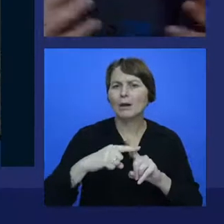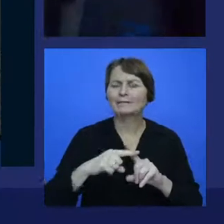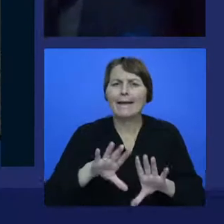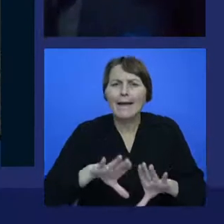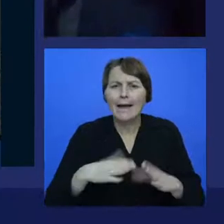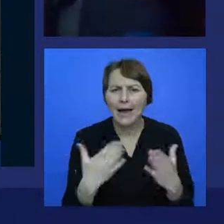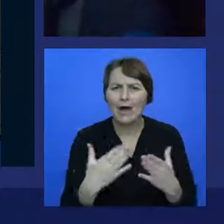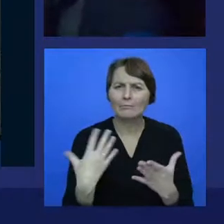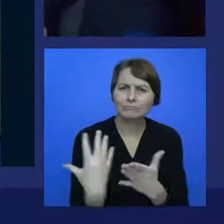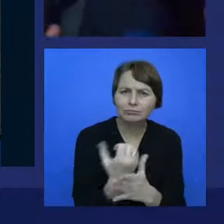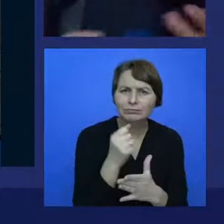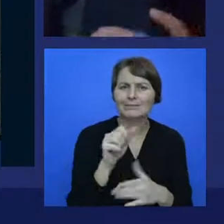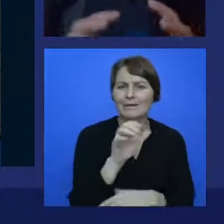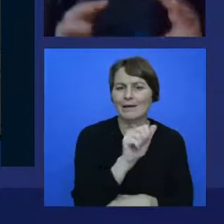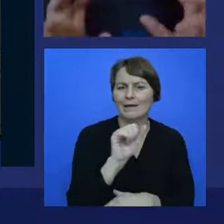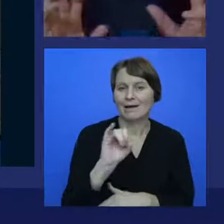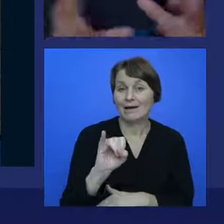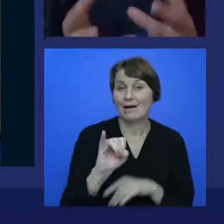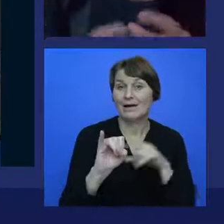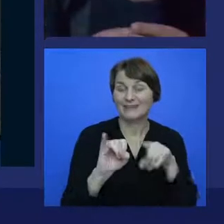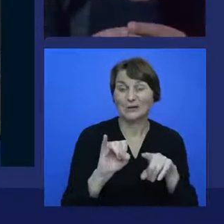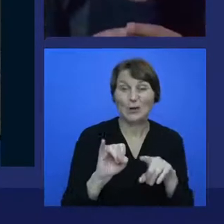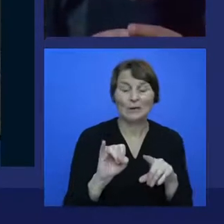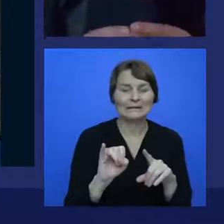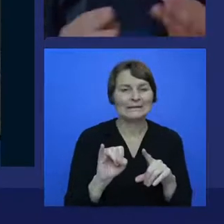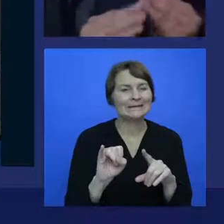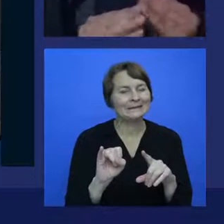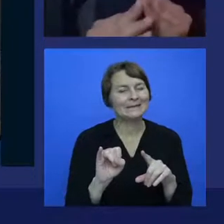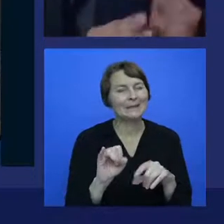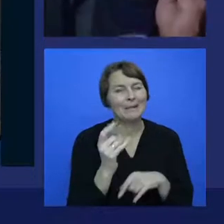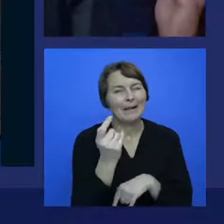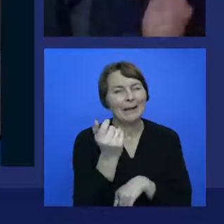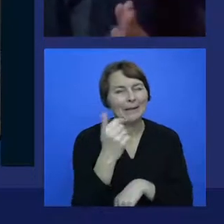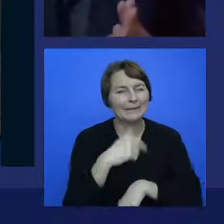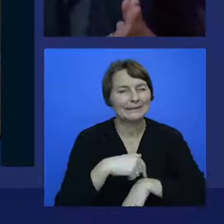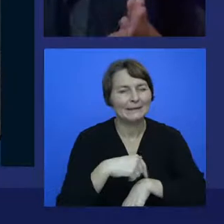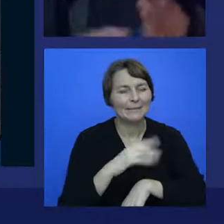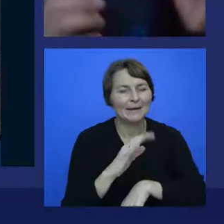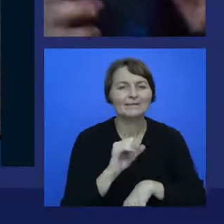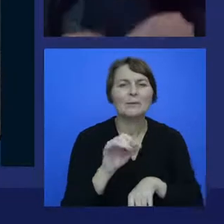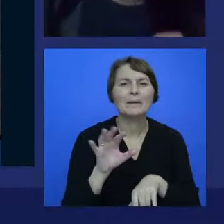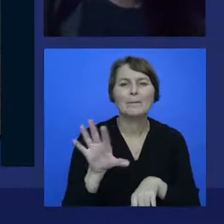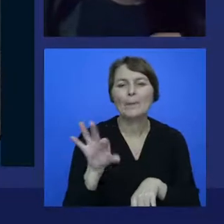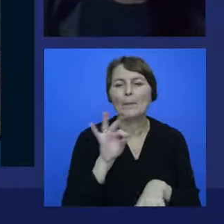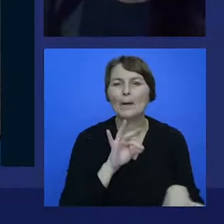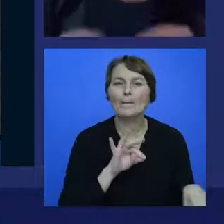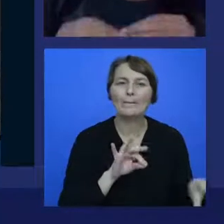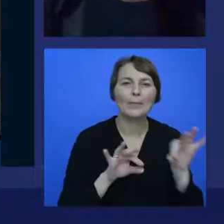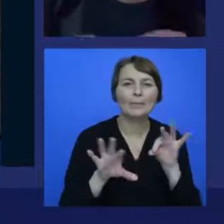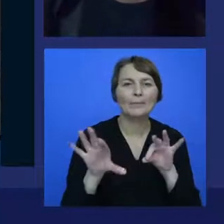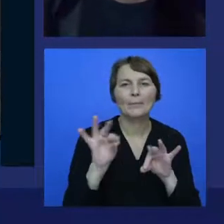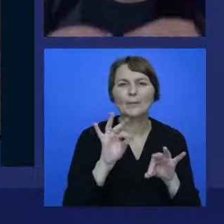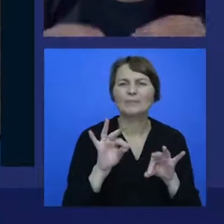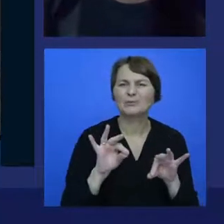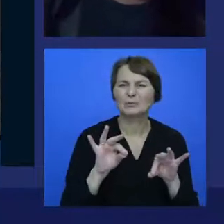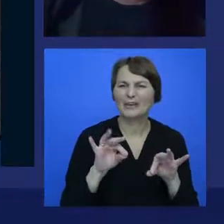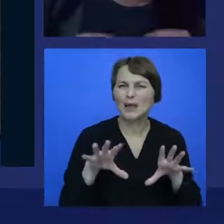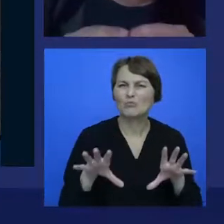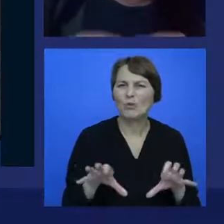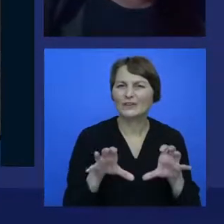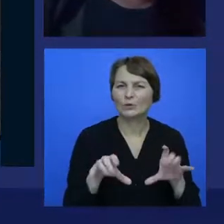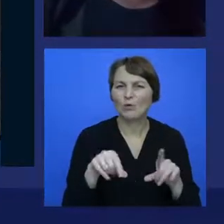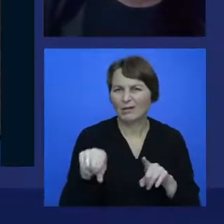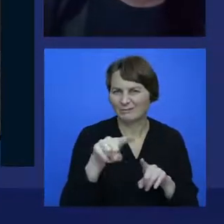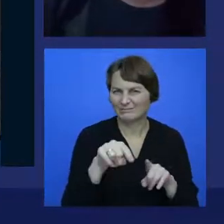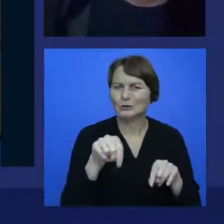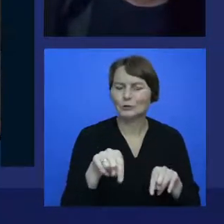AI is also a gigantic topic. I only had a little bit of time, so I'm choosing some very practical things that you can do today